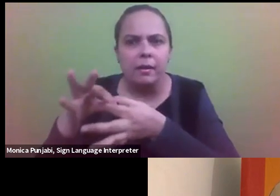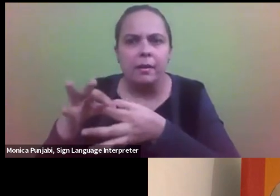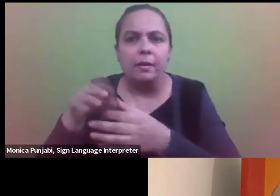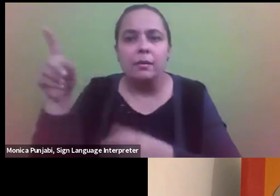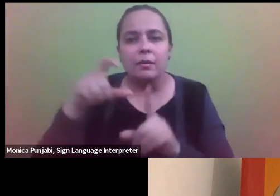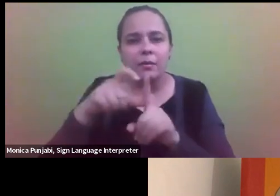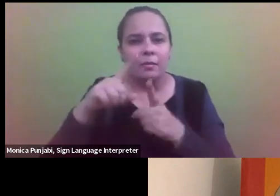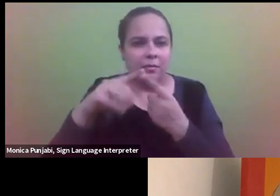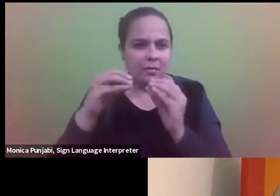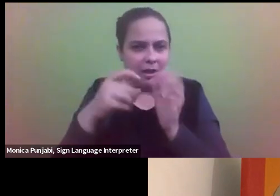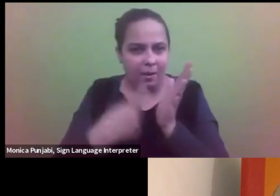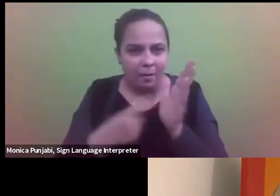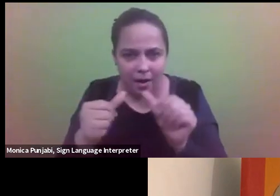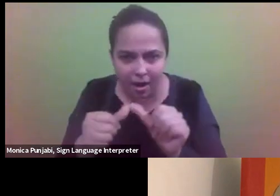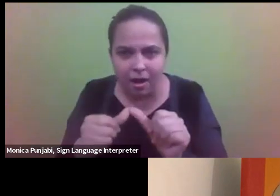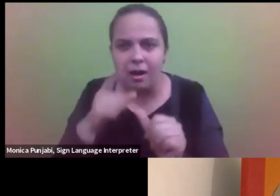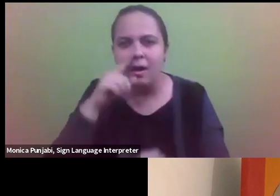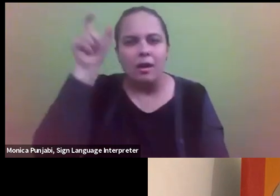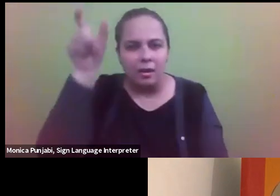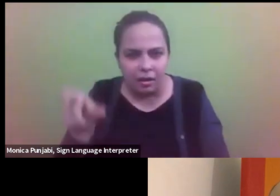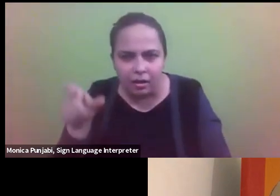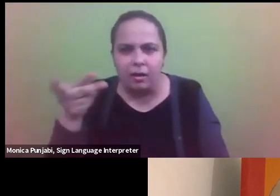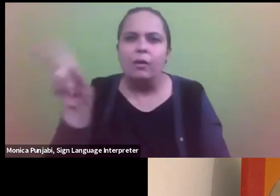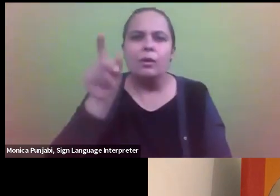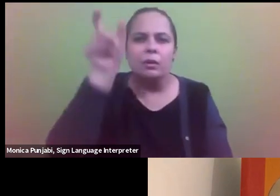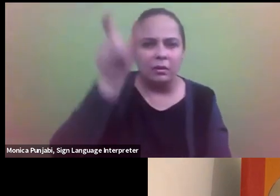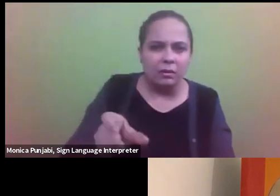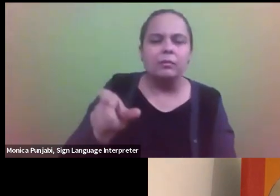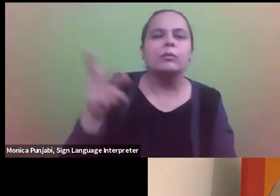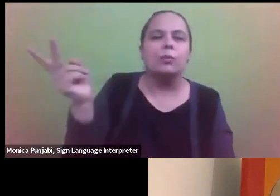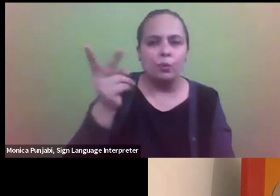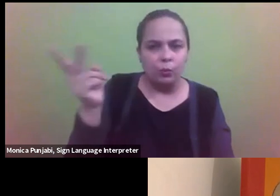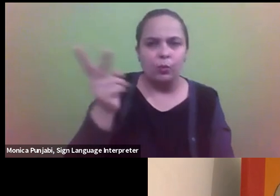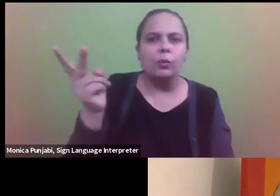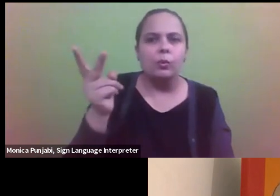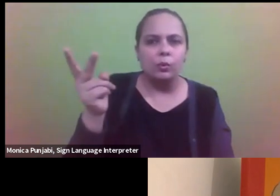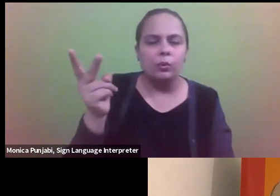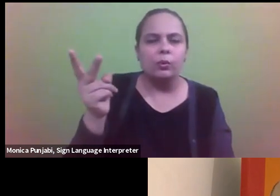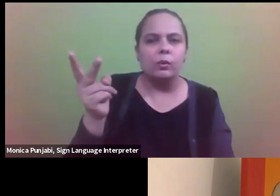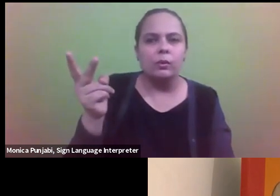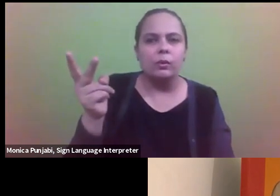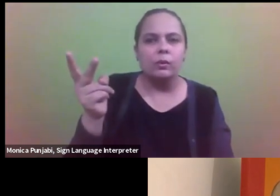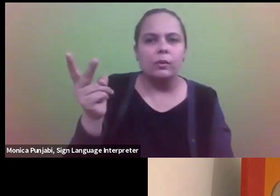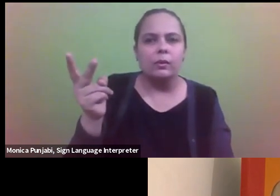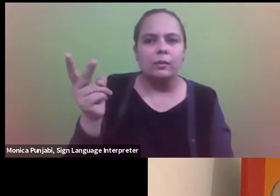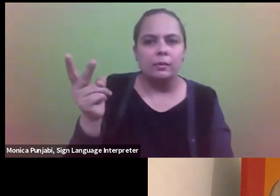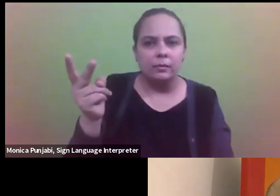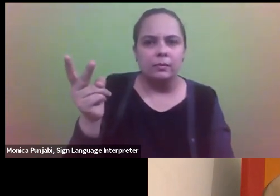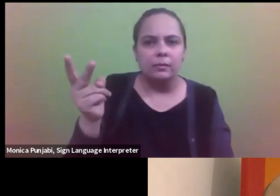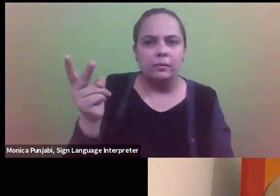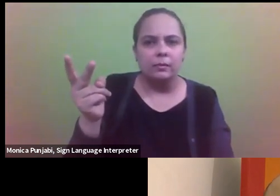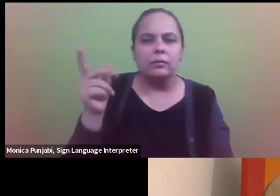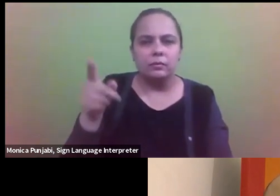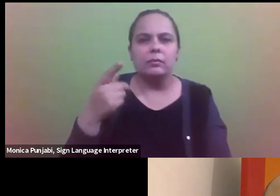mentors throughout and made me feel belonged at work, helped me in learning how I can give back to the community by developing diversity, inclusion, equity, belonging, and